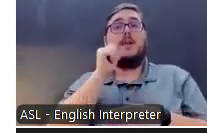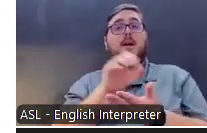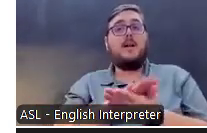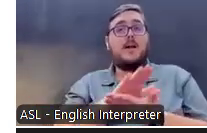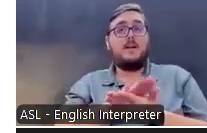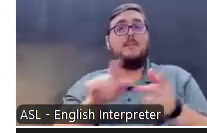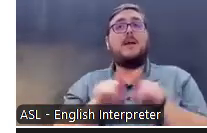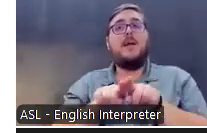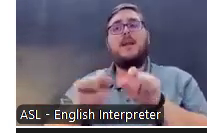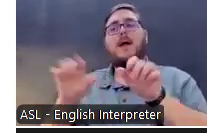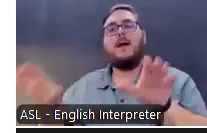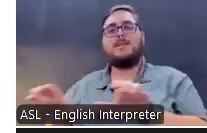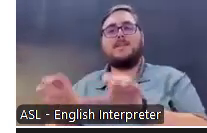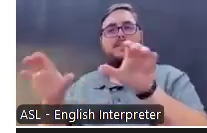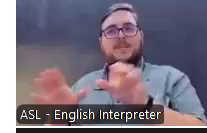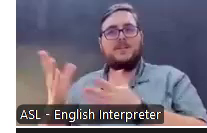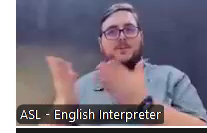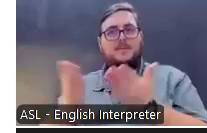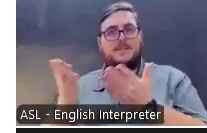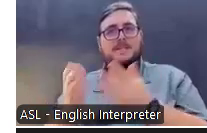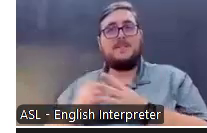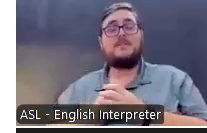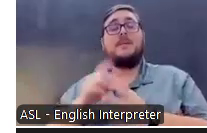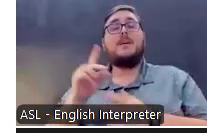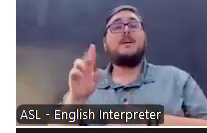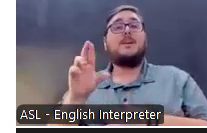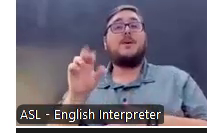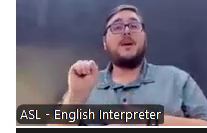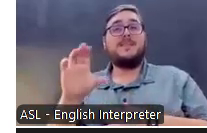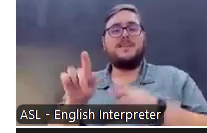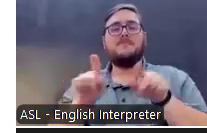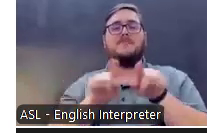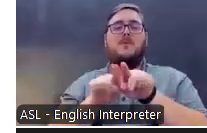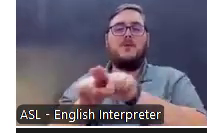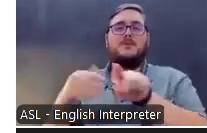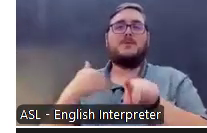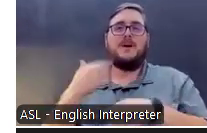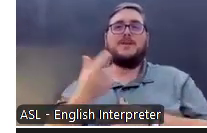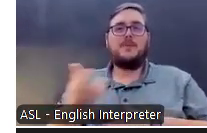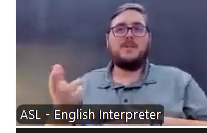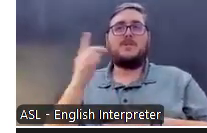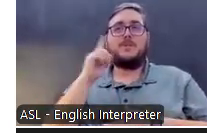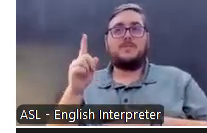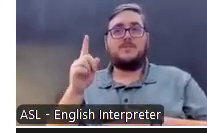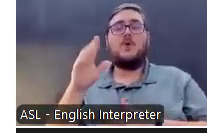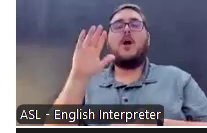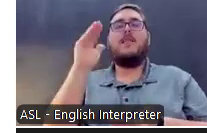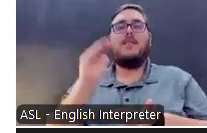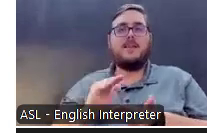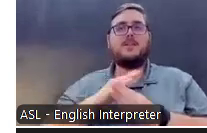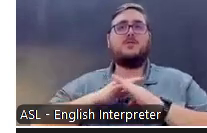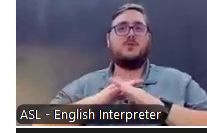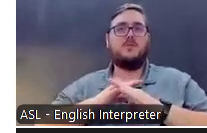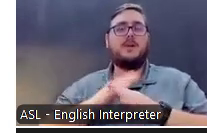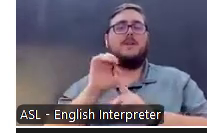services. And DRSC also has a resource on least restrictive environment on its Education